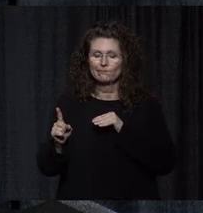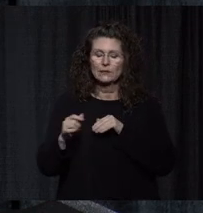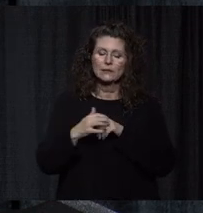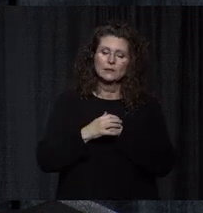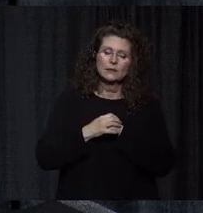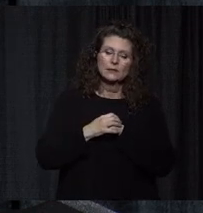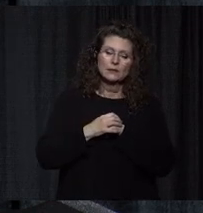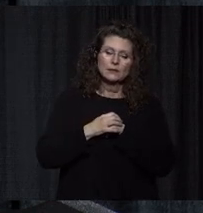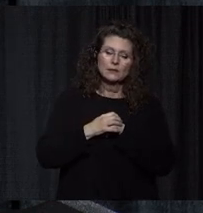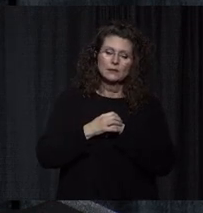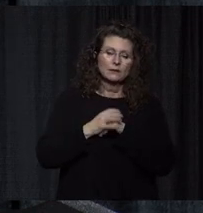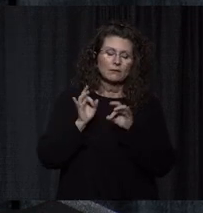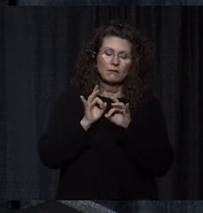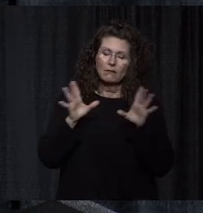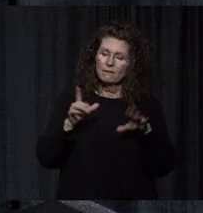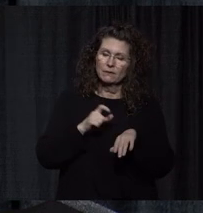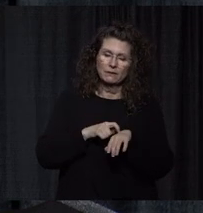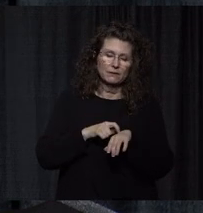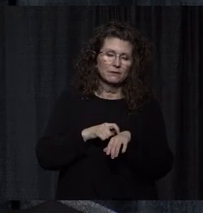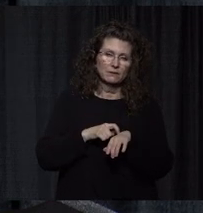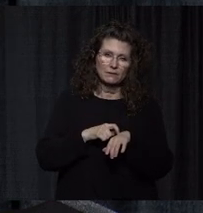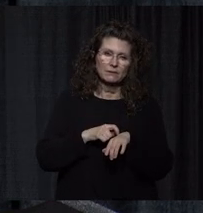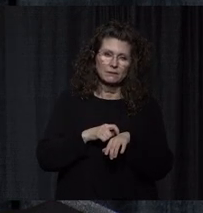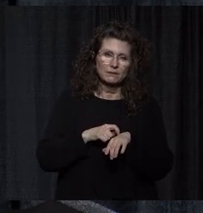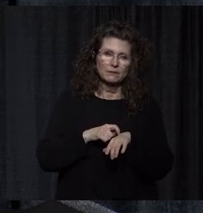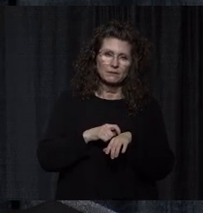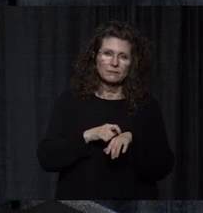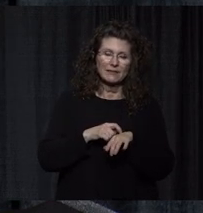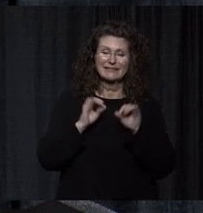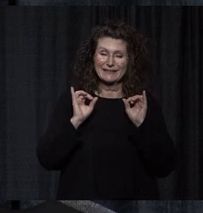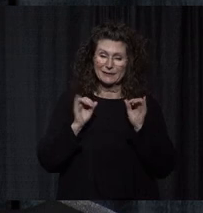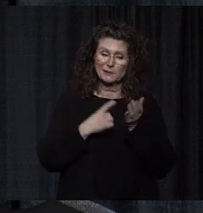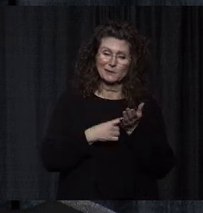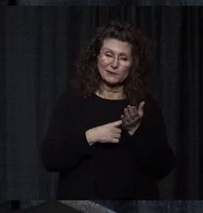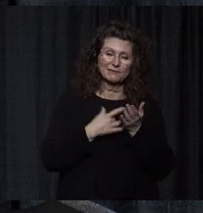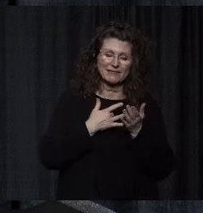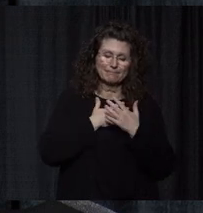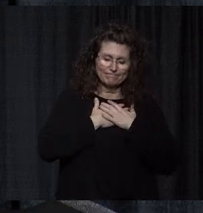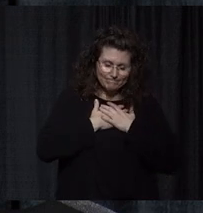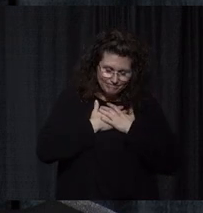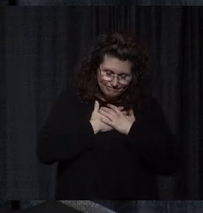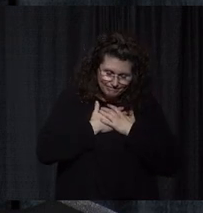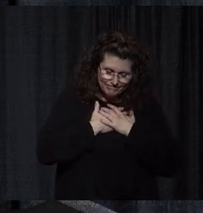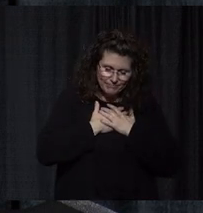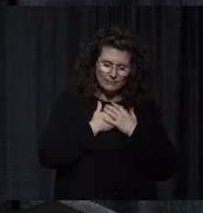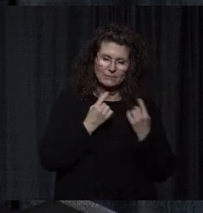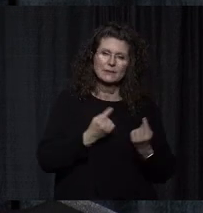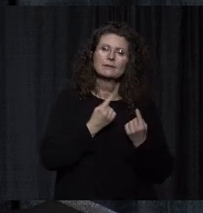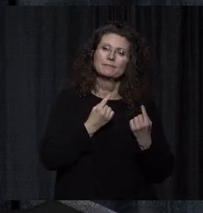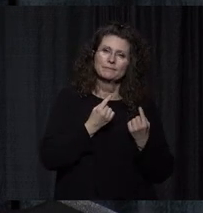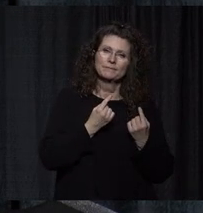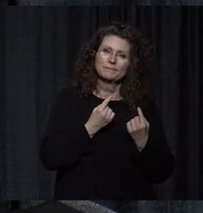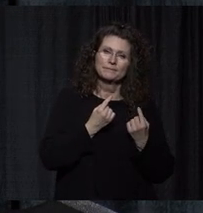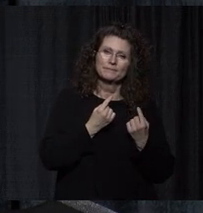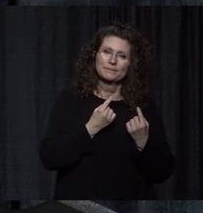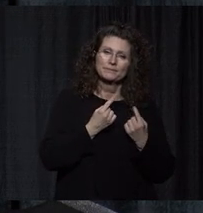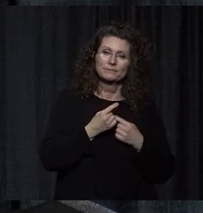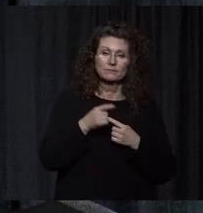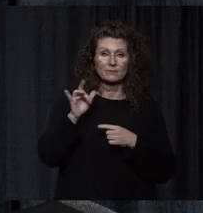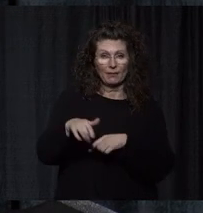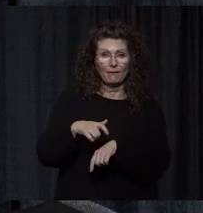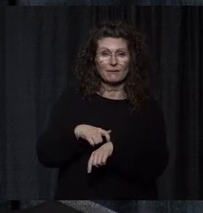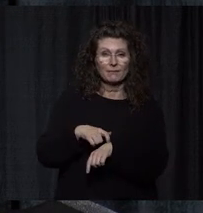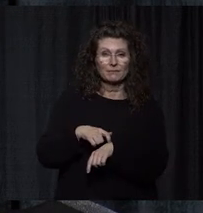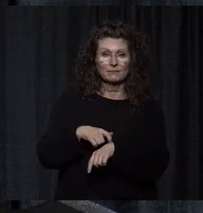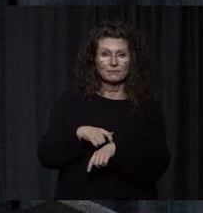was a traumatic period that is still painful to talk about. At the time, I would have wanted to